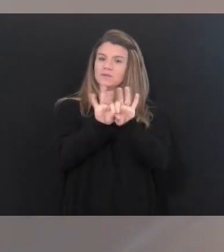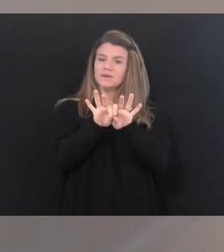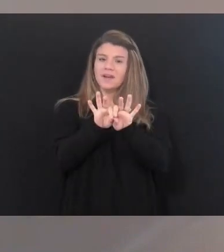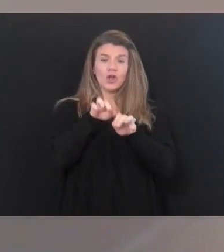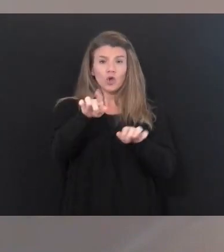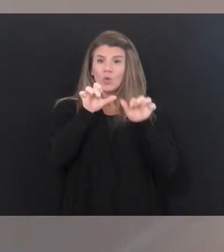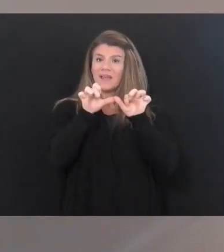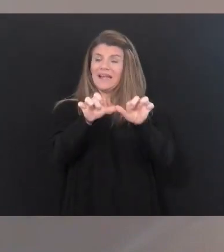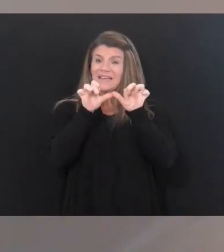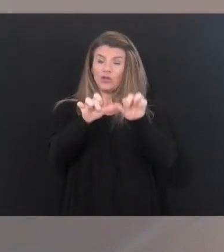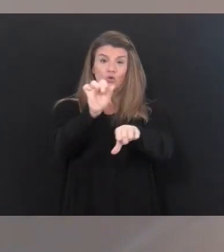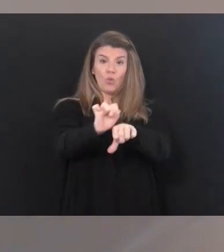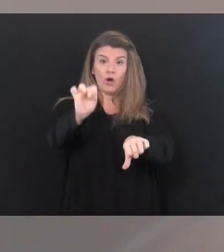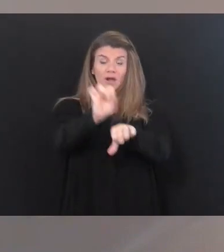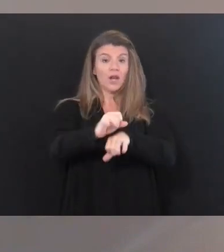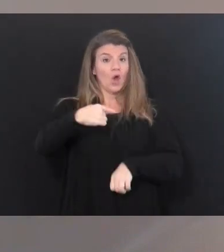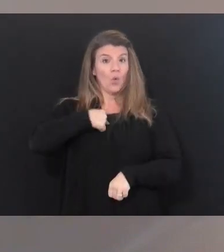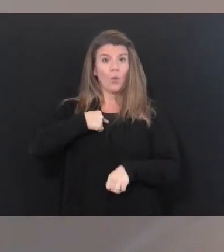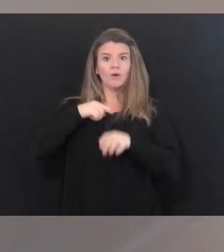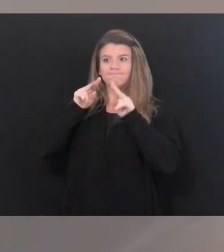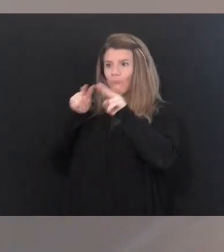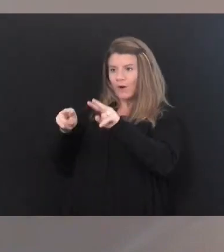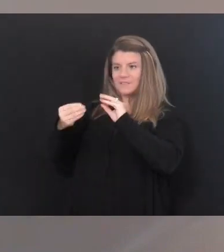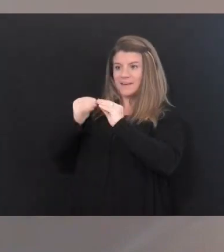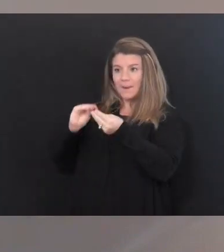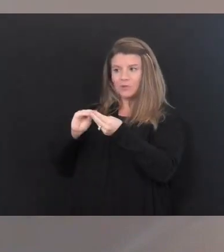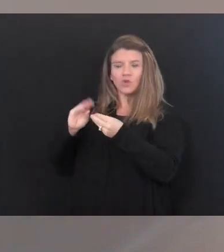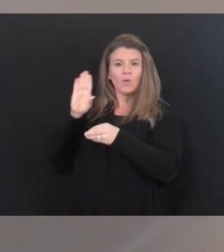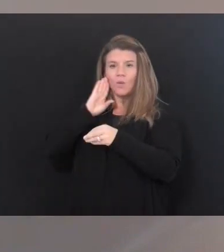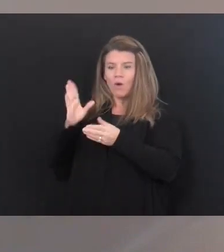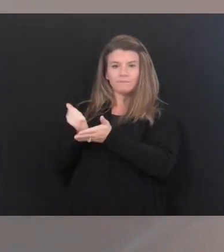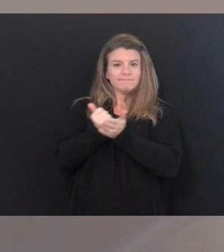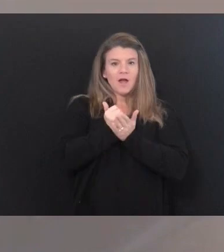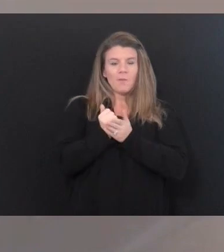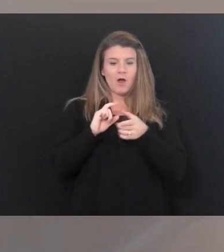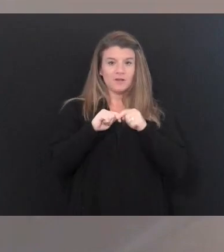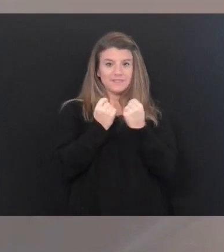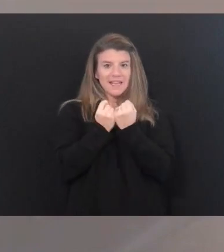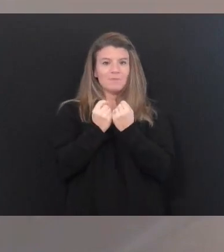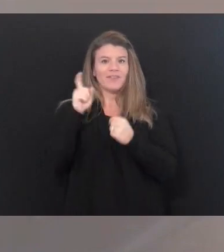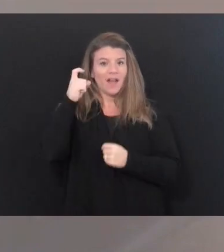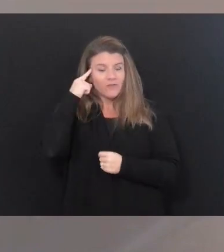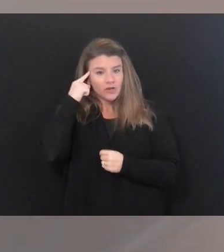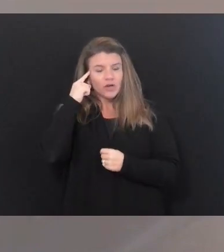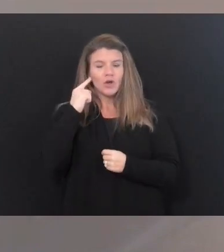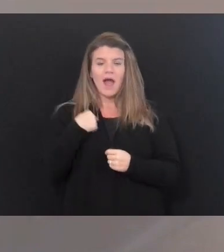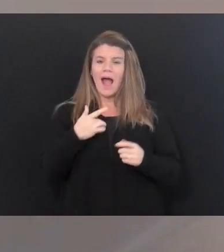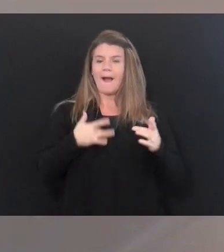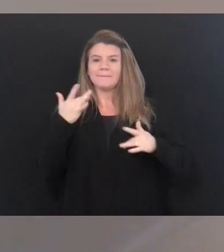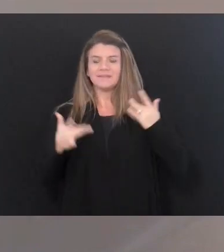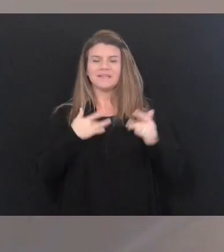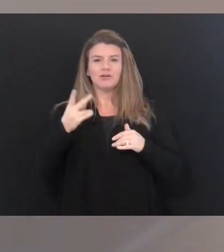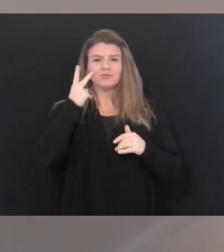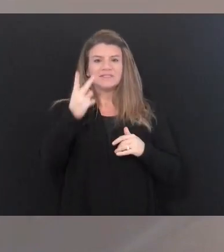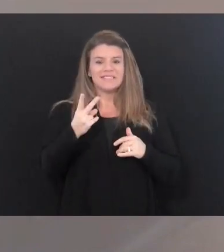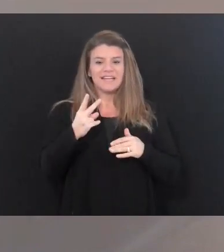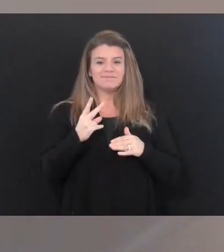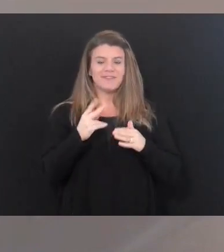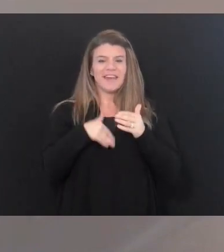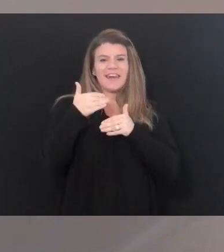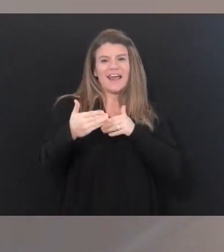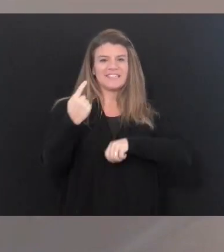up, and we'll keep watching and advising the governor. And I'm excited to see the next